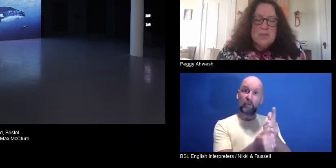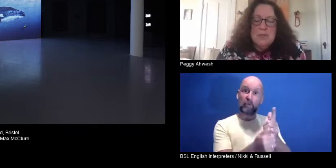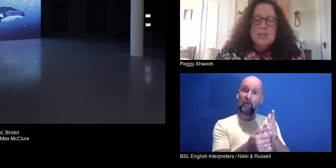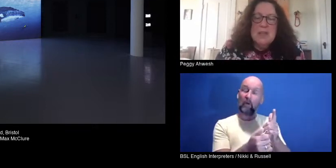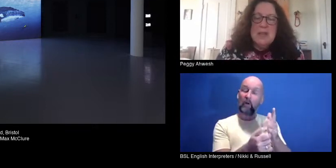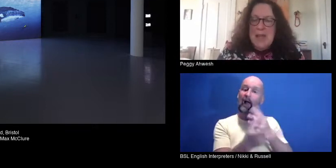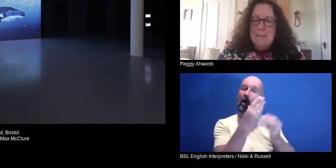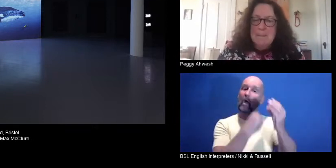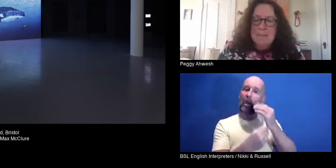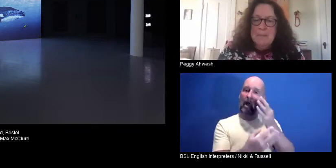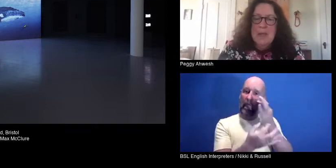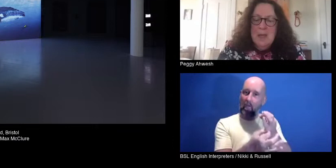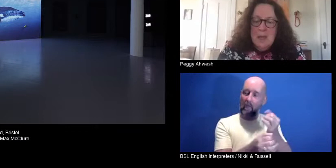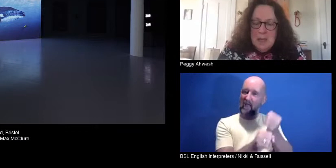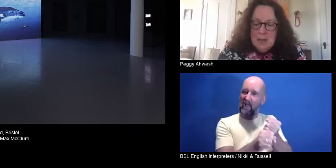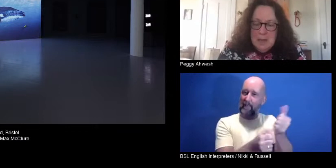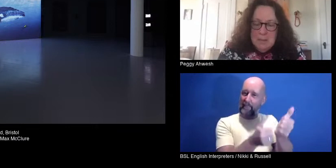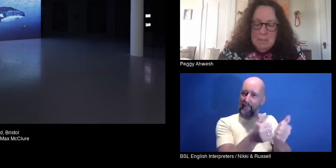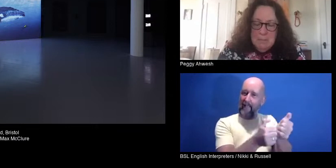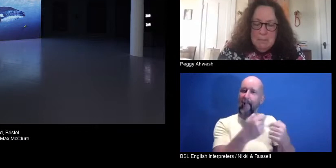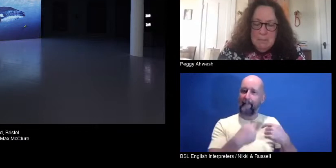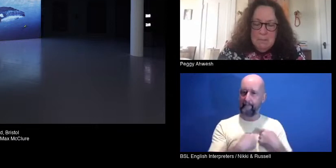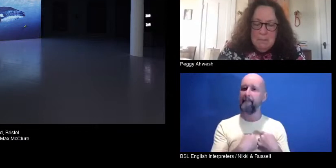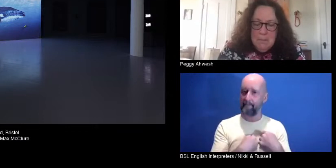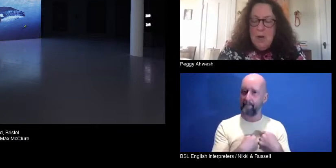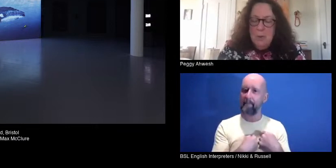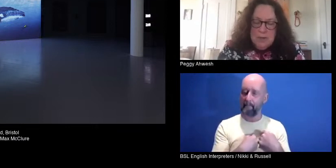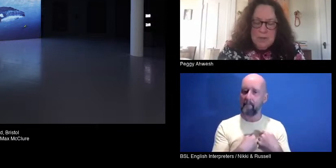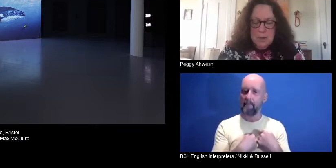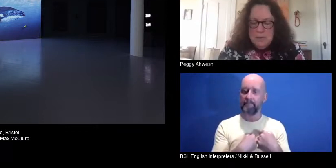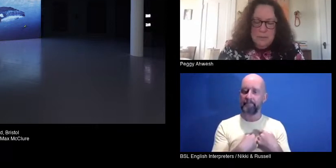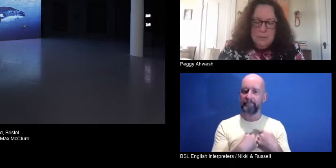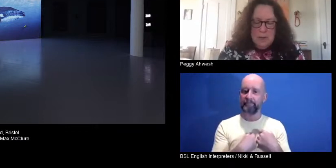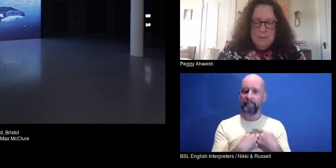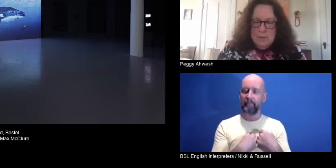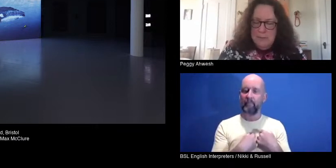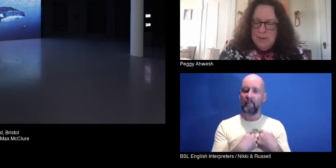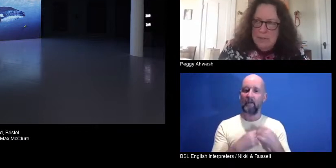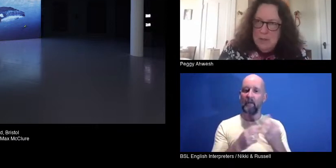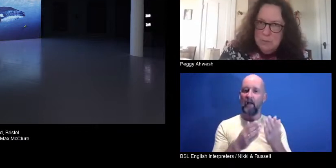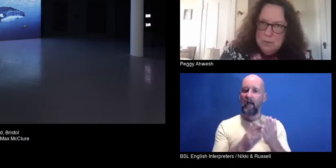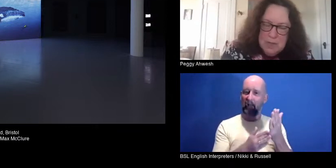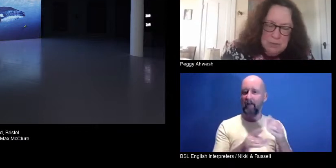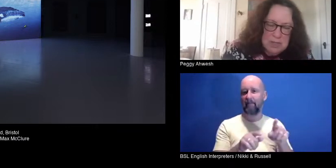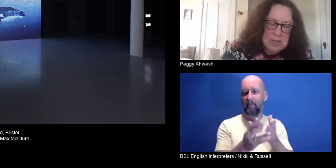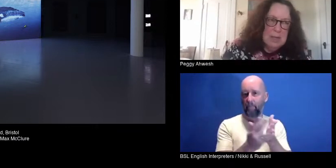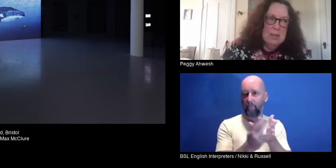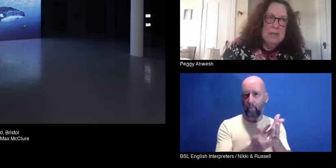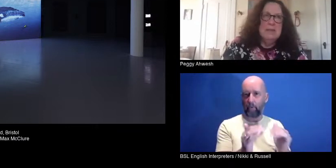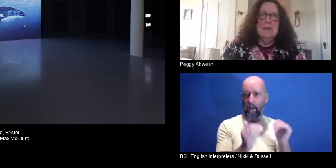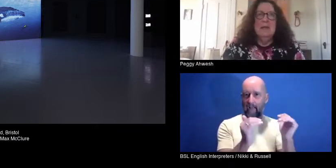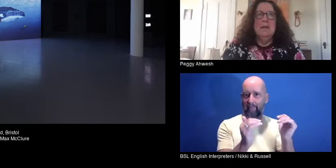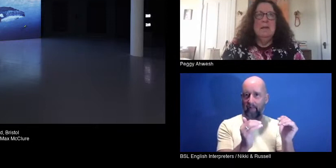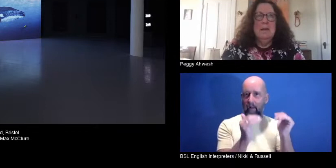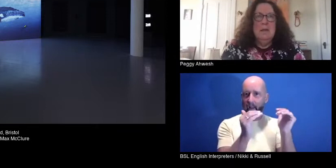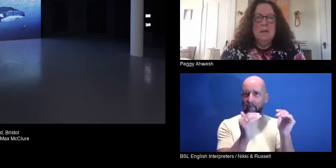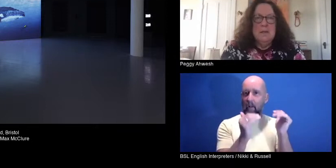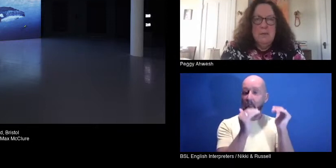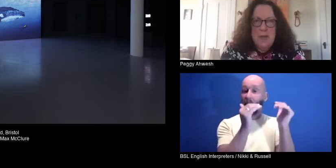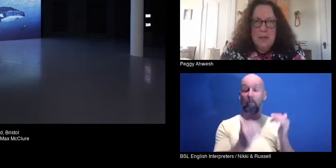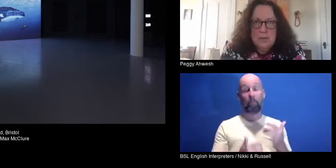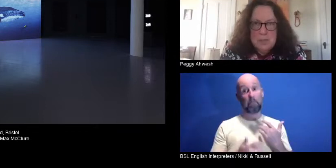I just was interested in the game. And, you know, I went to all the different levels of it, and I thought it was really interesting. This is like